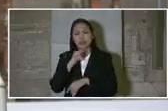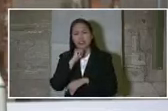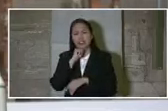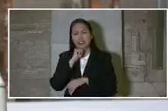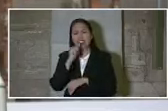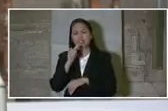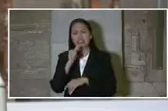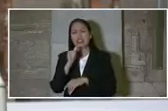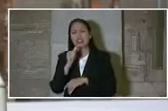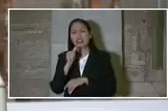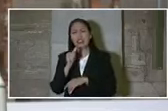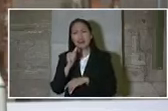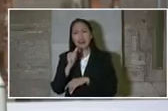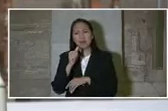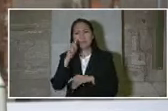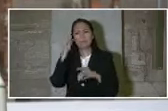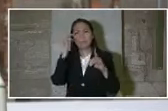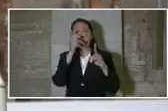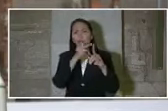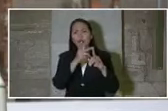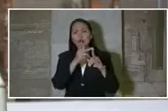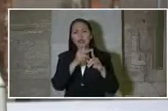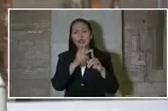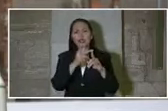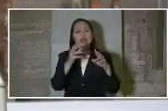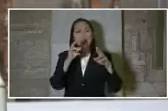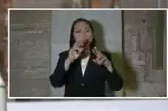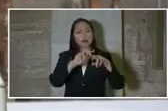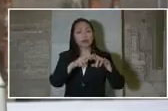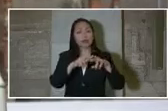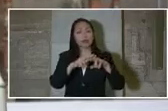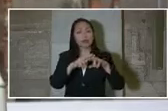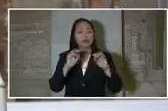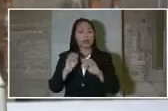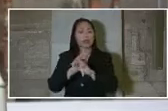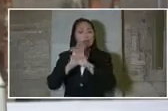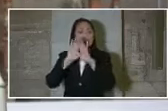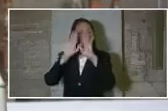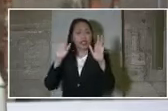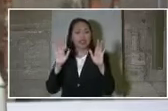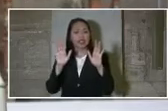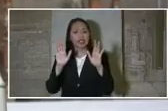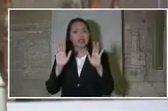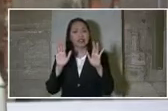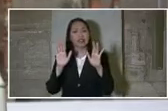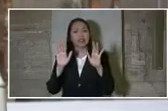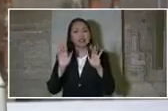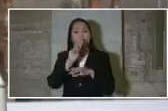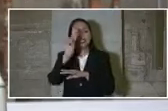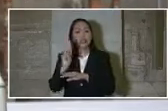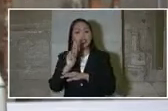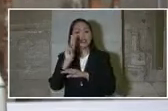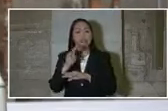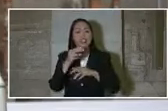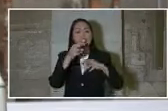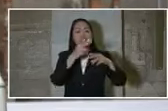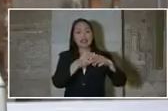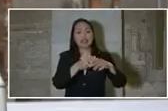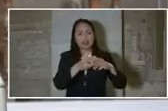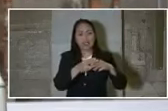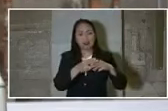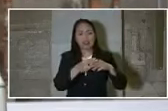intend for Salt and Light to be used as names and